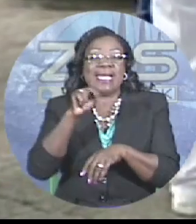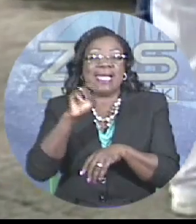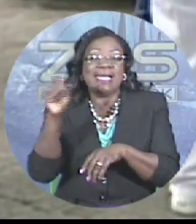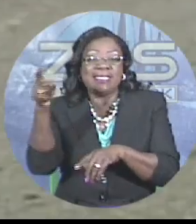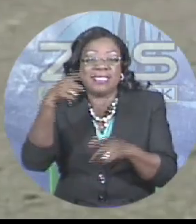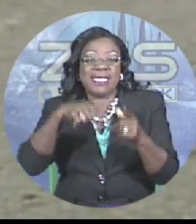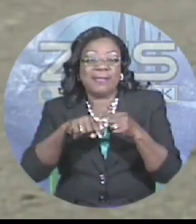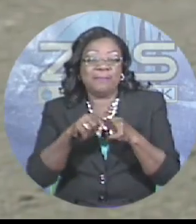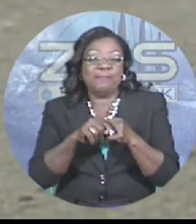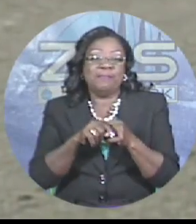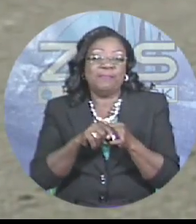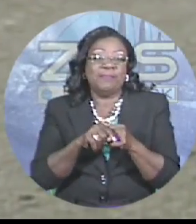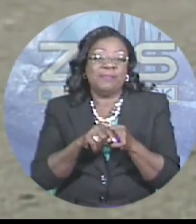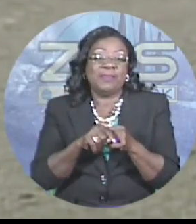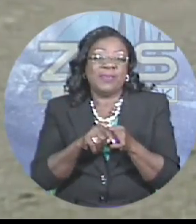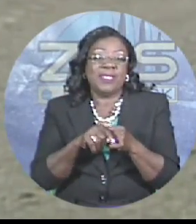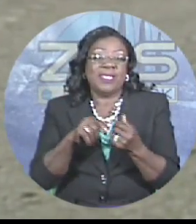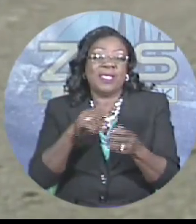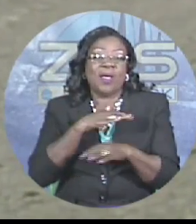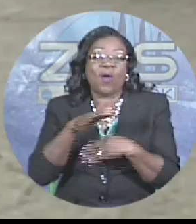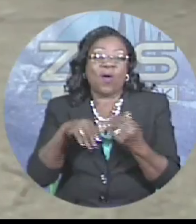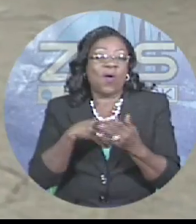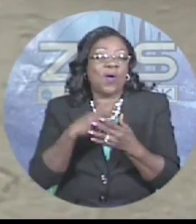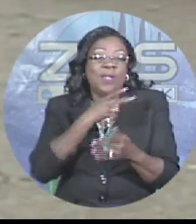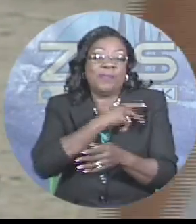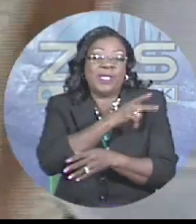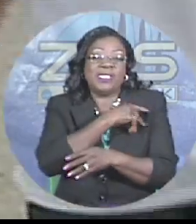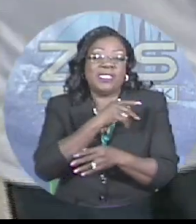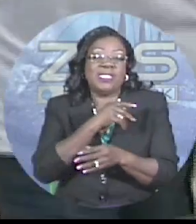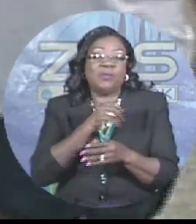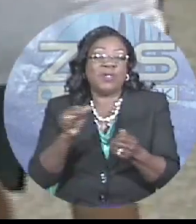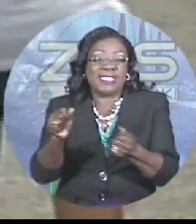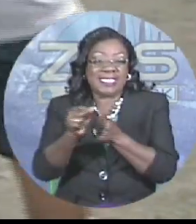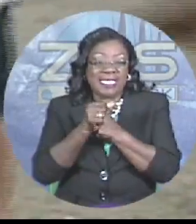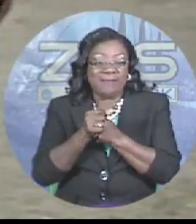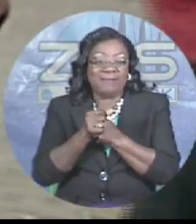scene shortly after 4 p.m., all patients were safely secured at the various locations.